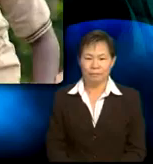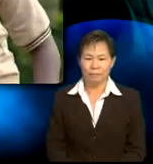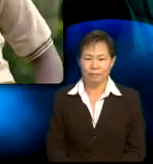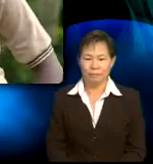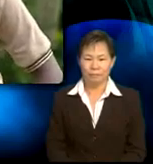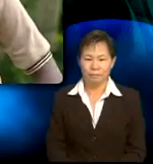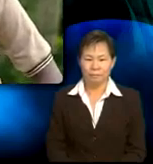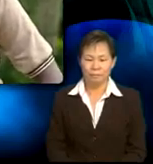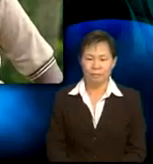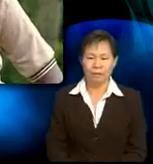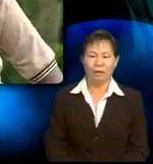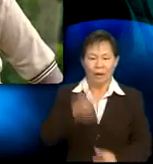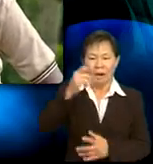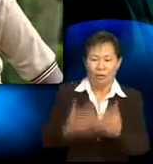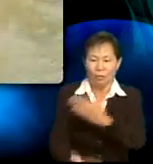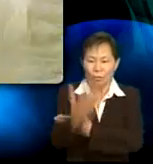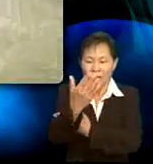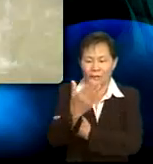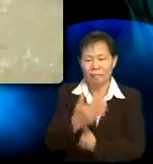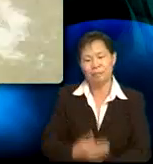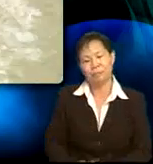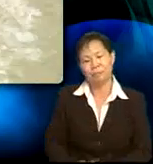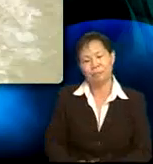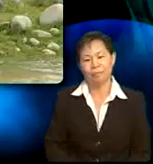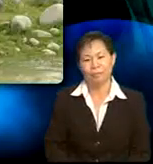Hi Mingwei, hi Farhan, good morning.